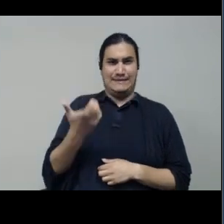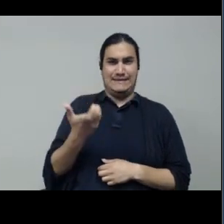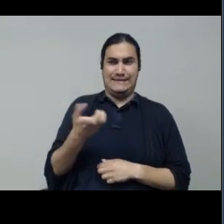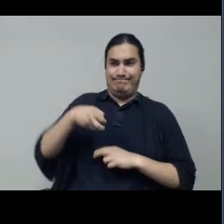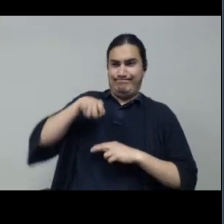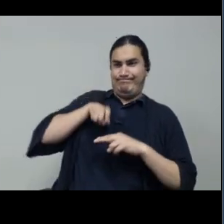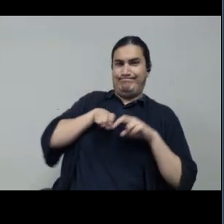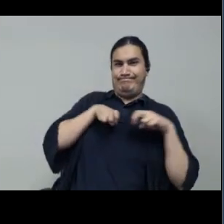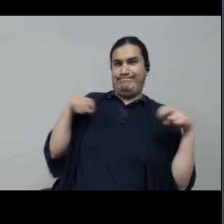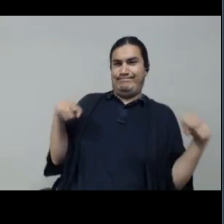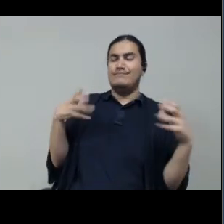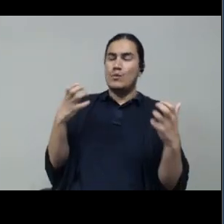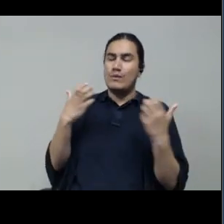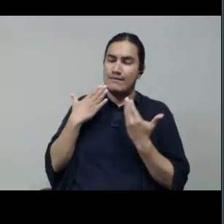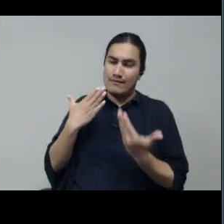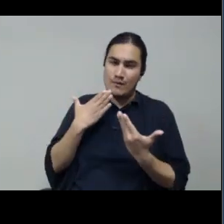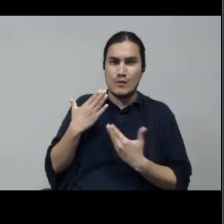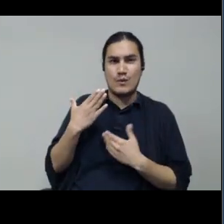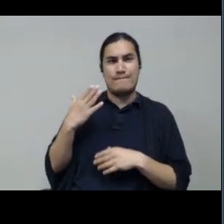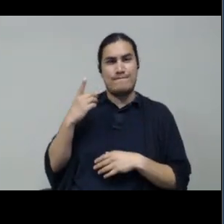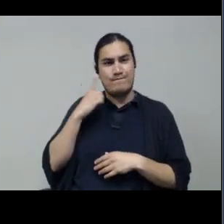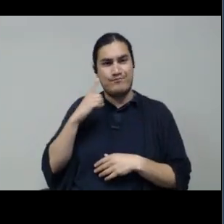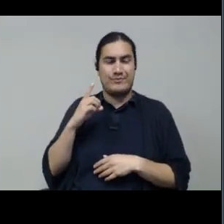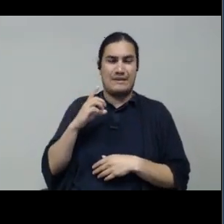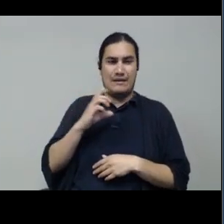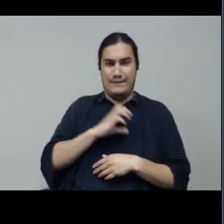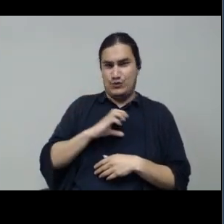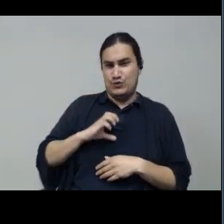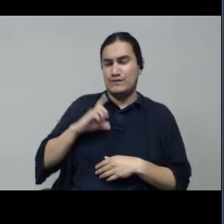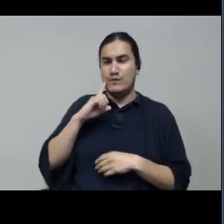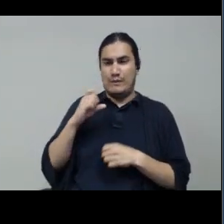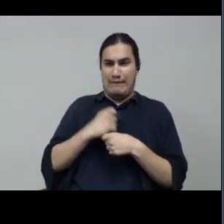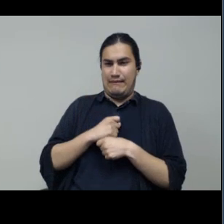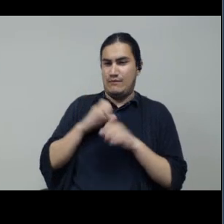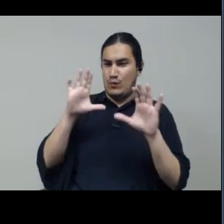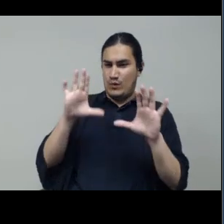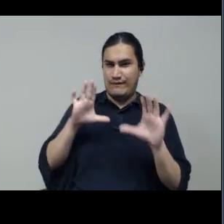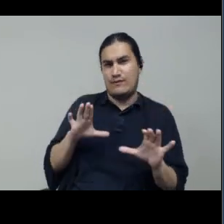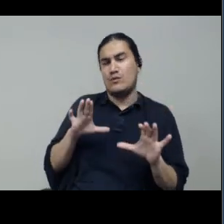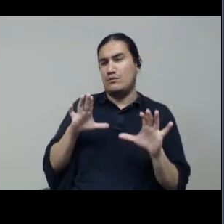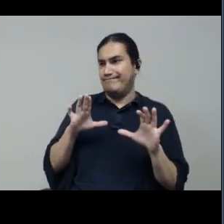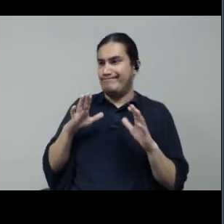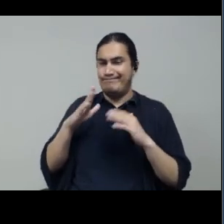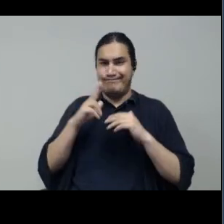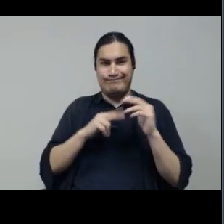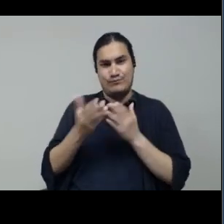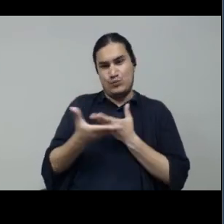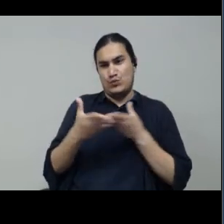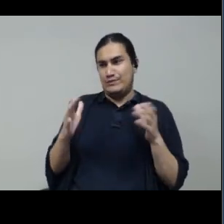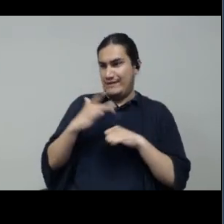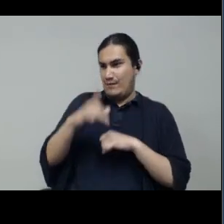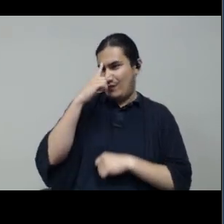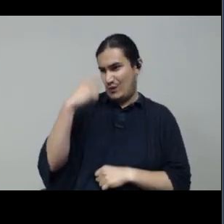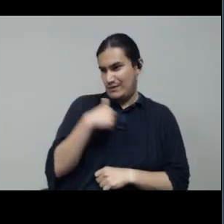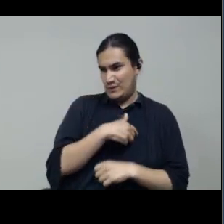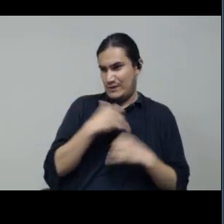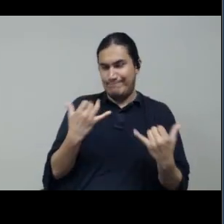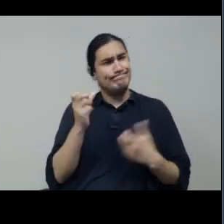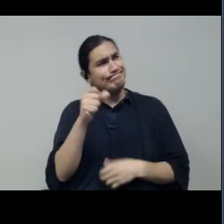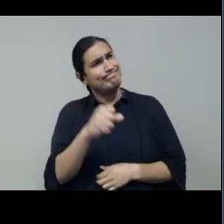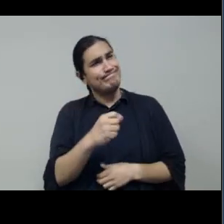I'd just like to thank you on behalf of the commission for making this wonderful council chambers available for us today. Thank you. Appreciate you guys.